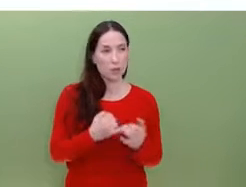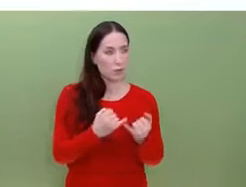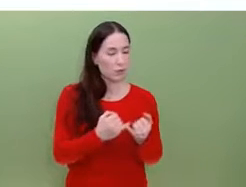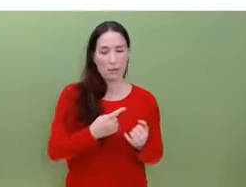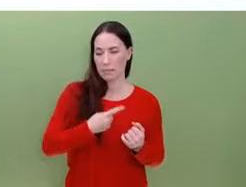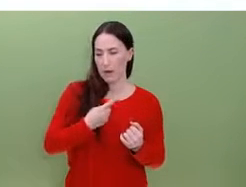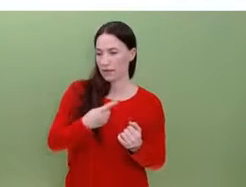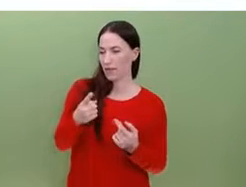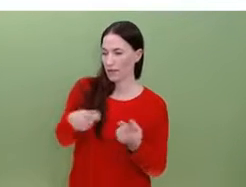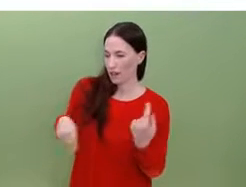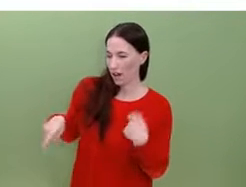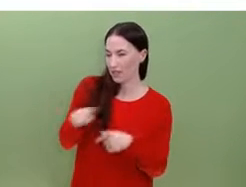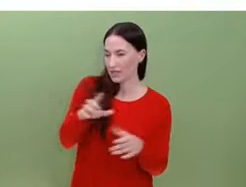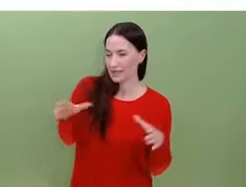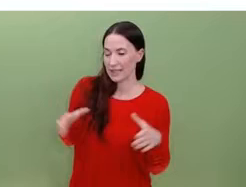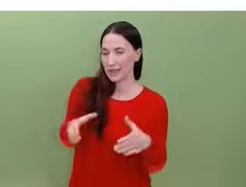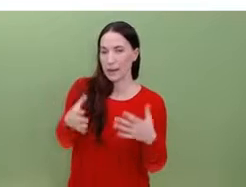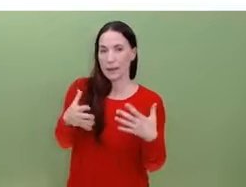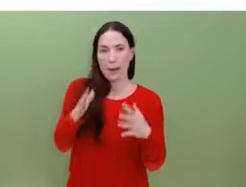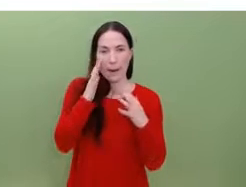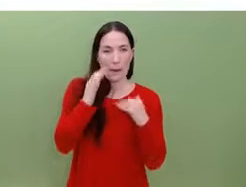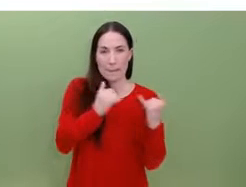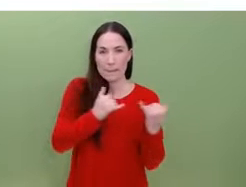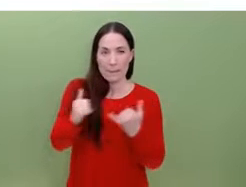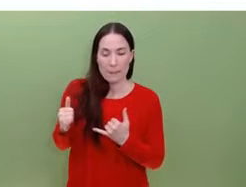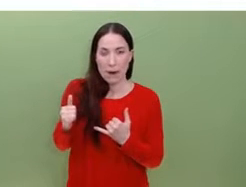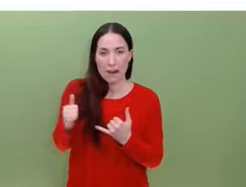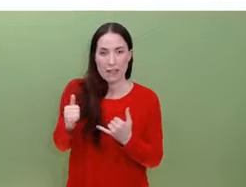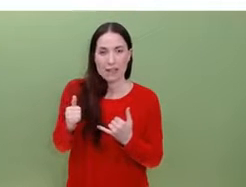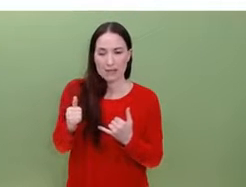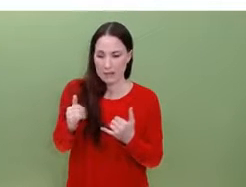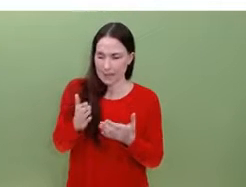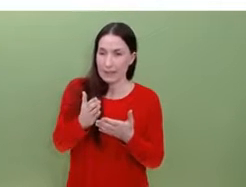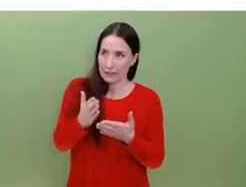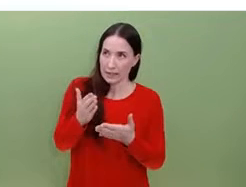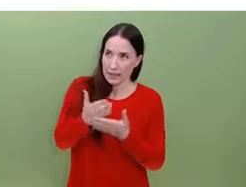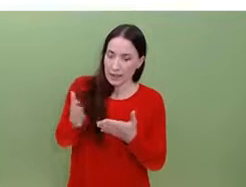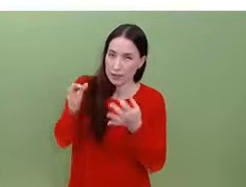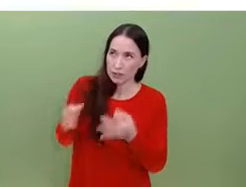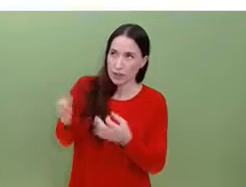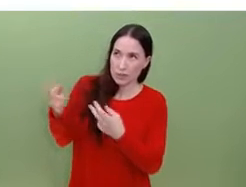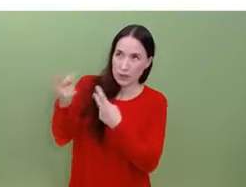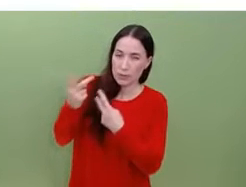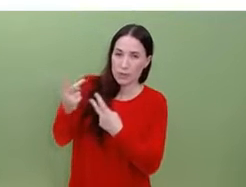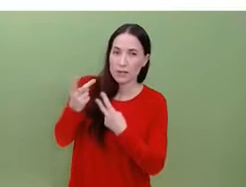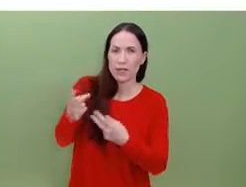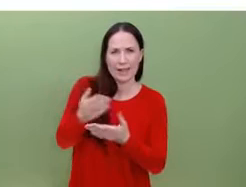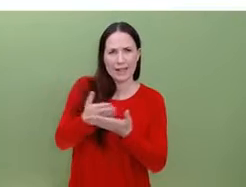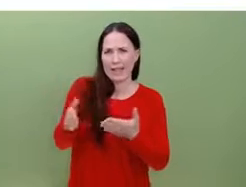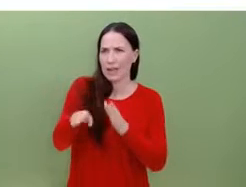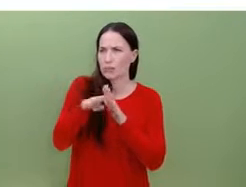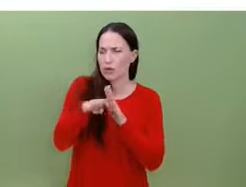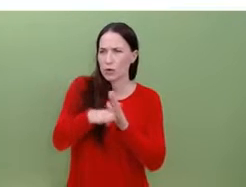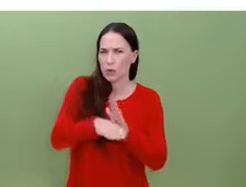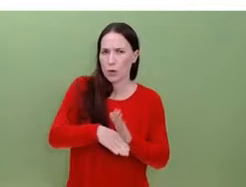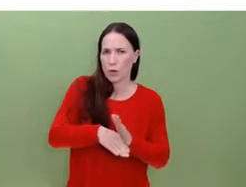team, have piloted under very clear, strict supervision, but using very clear protocols, working with looked